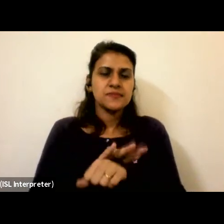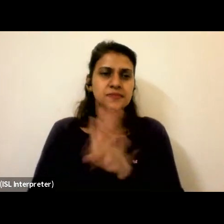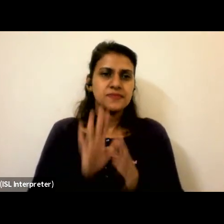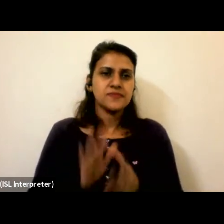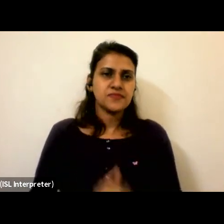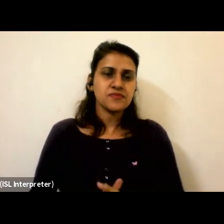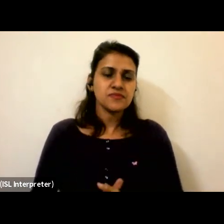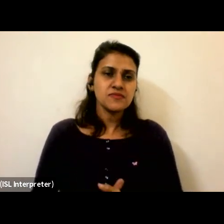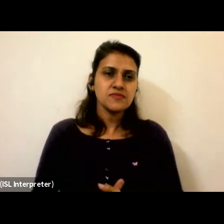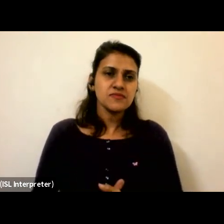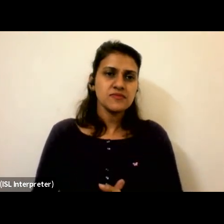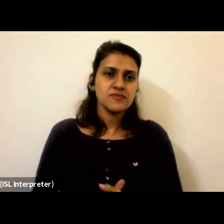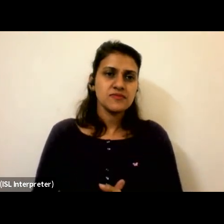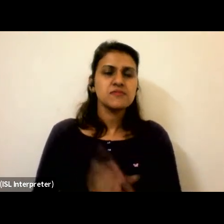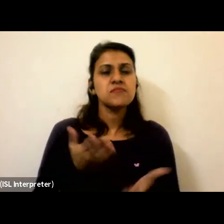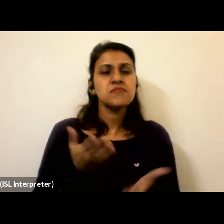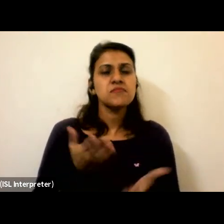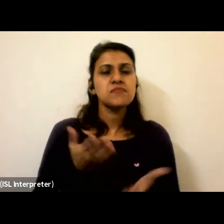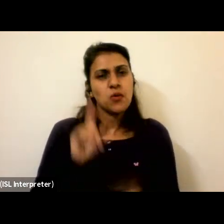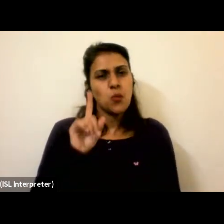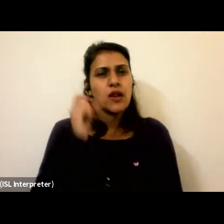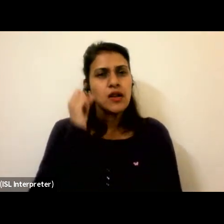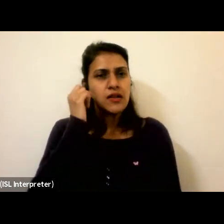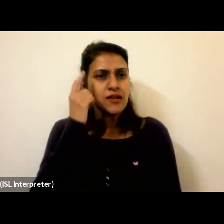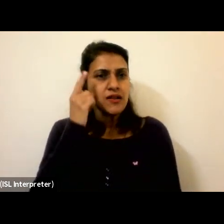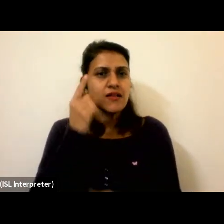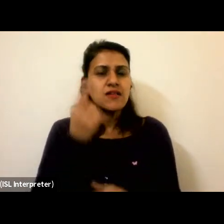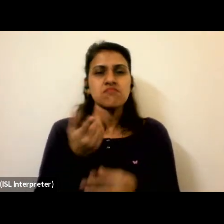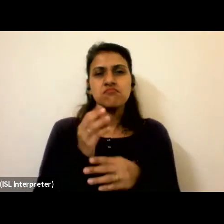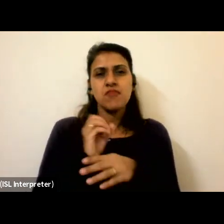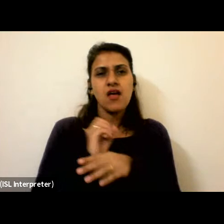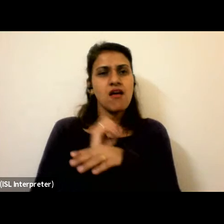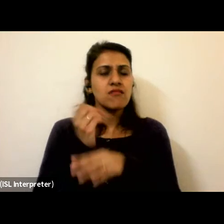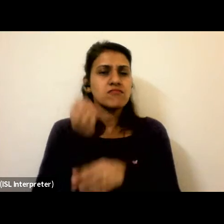Maybe a lack of understanding, maybe awareness,